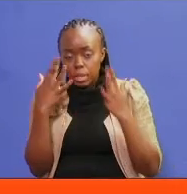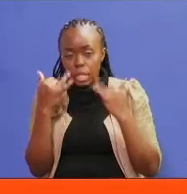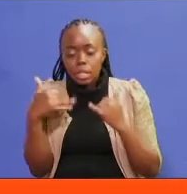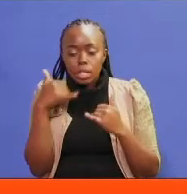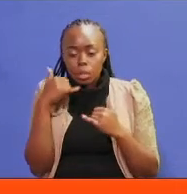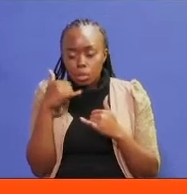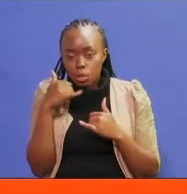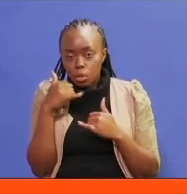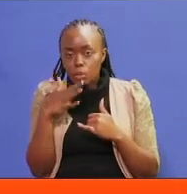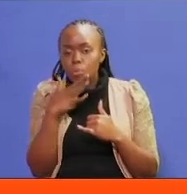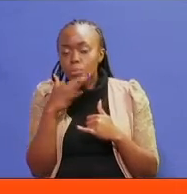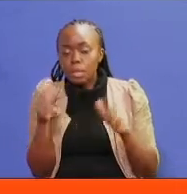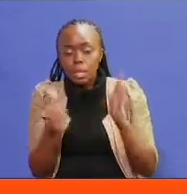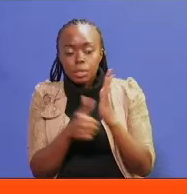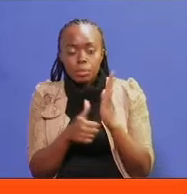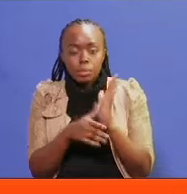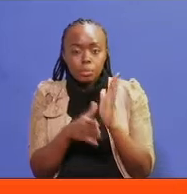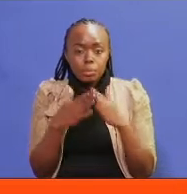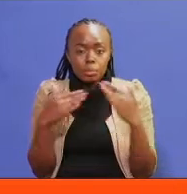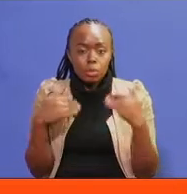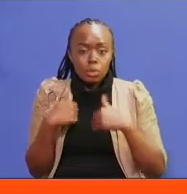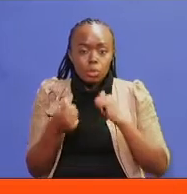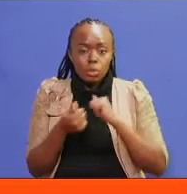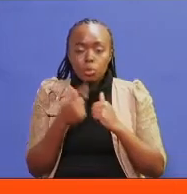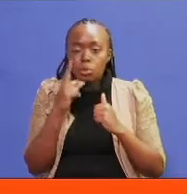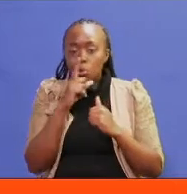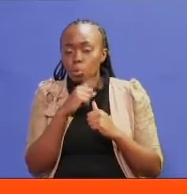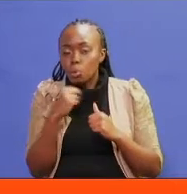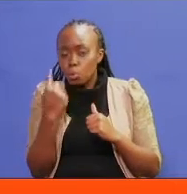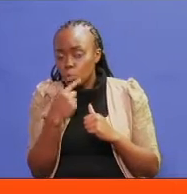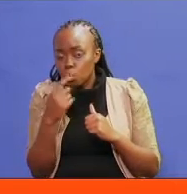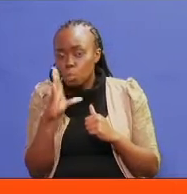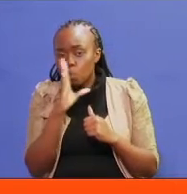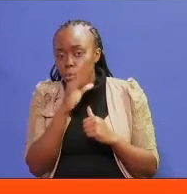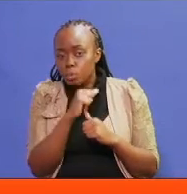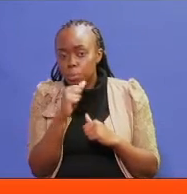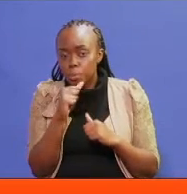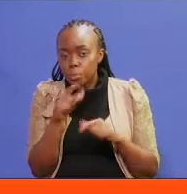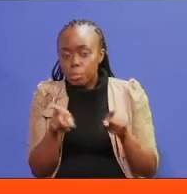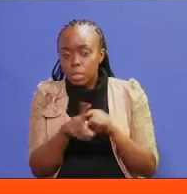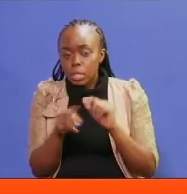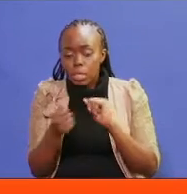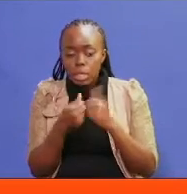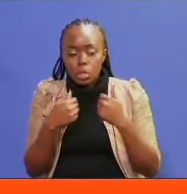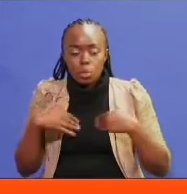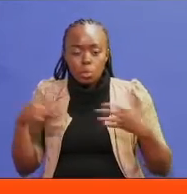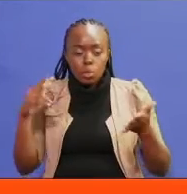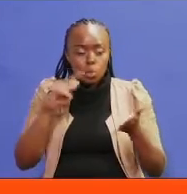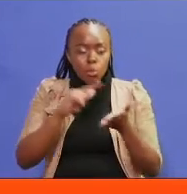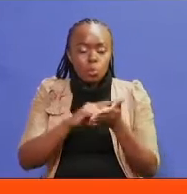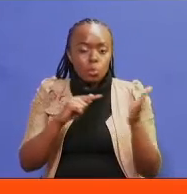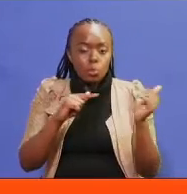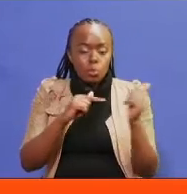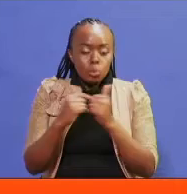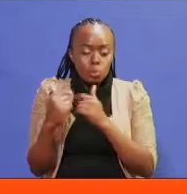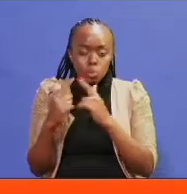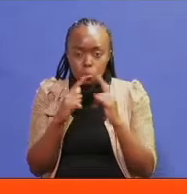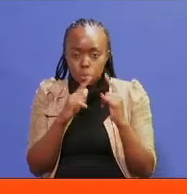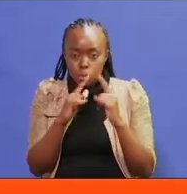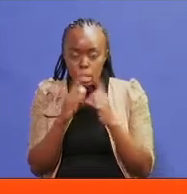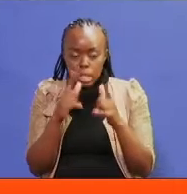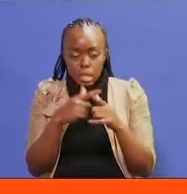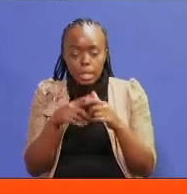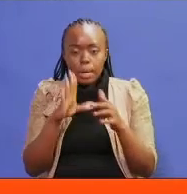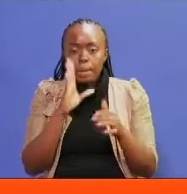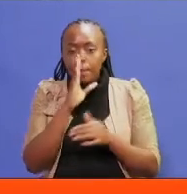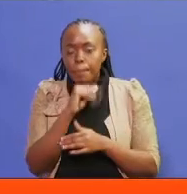simu, kuna problem ya Wakomoro walopotea na meli, na jahazi, na wakapotea